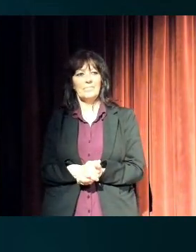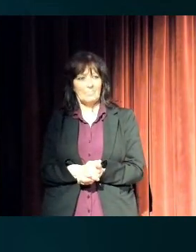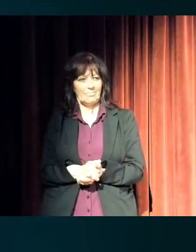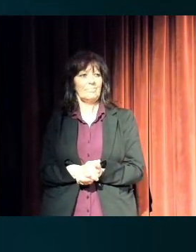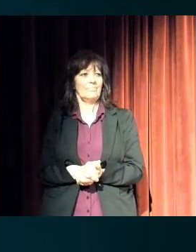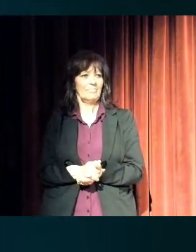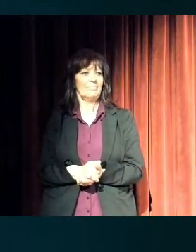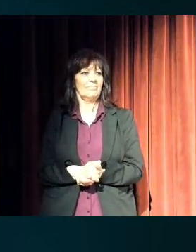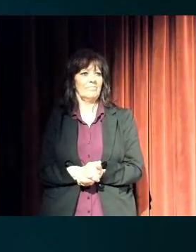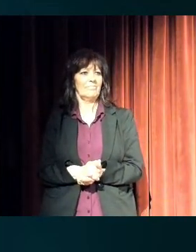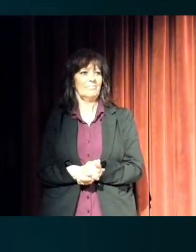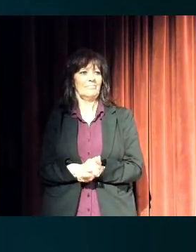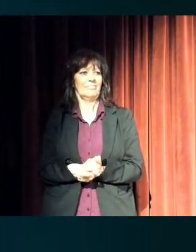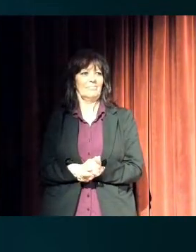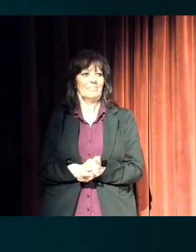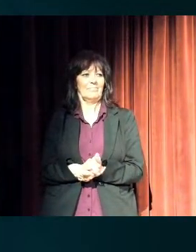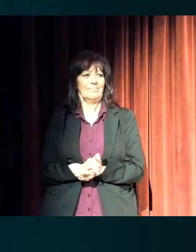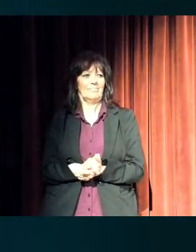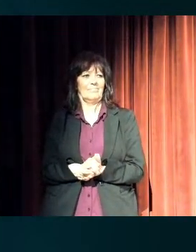Thank you.